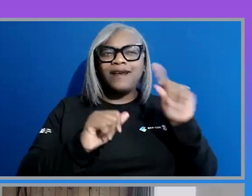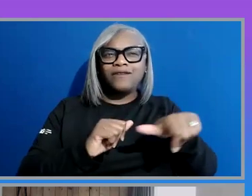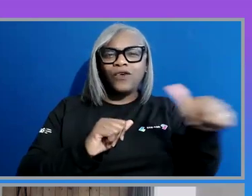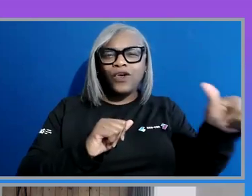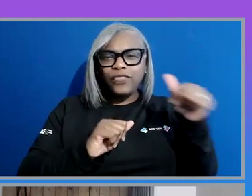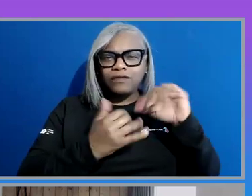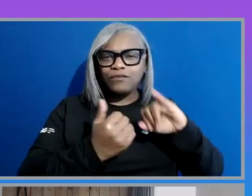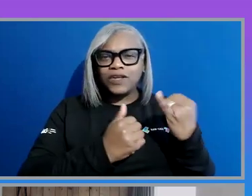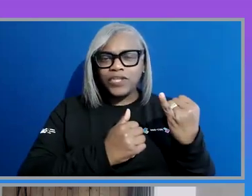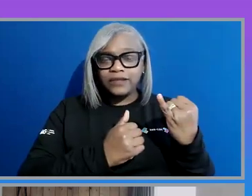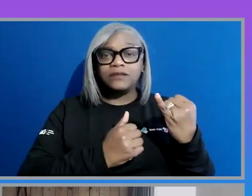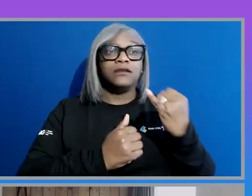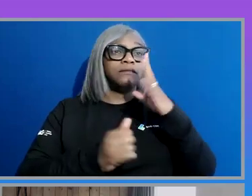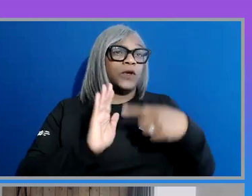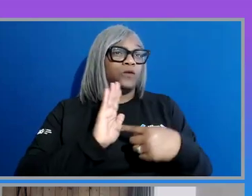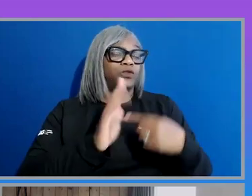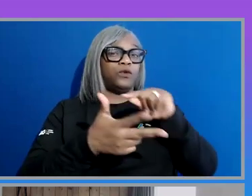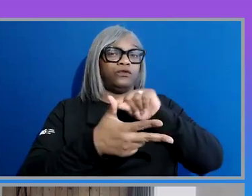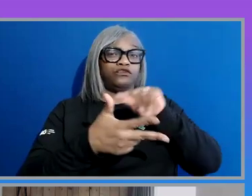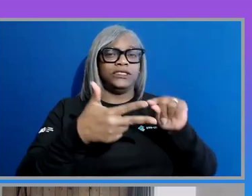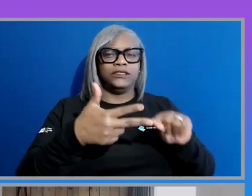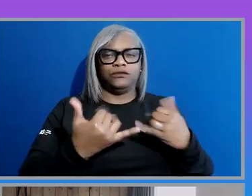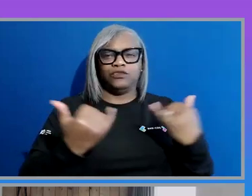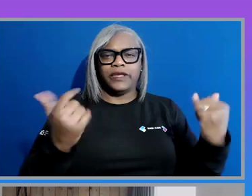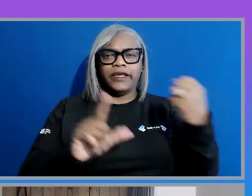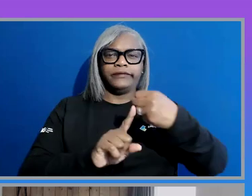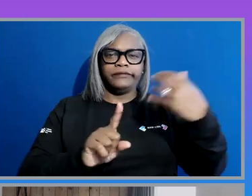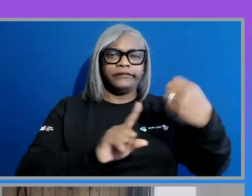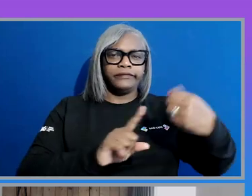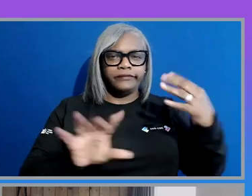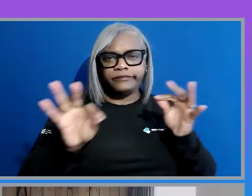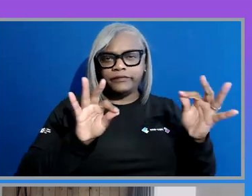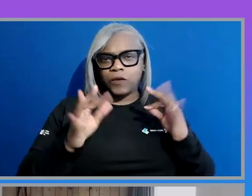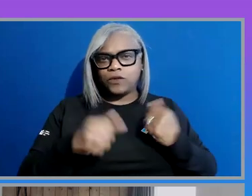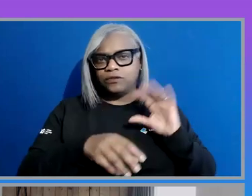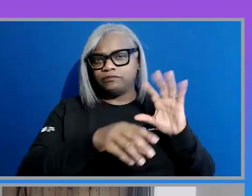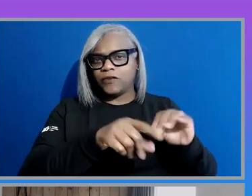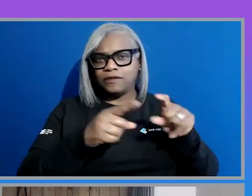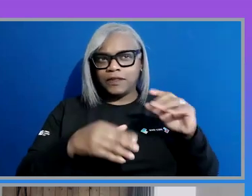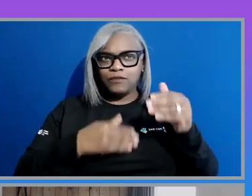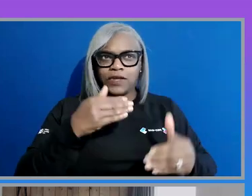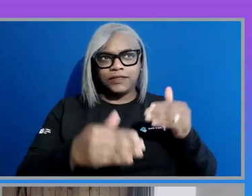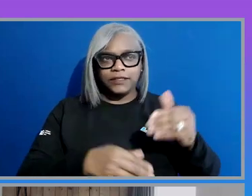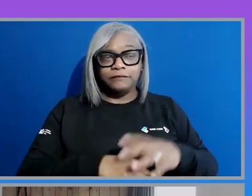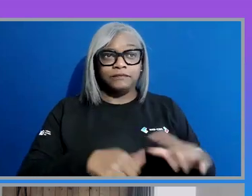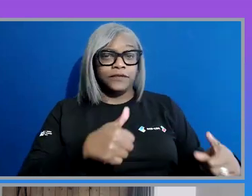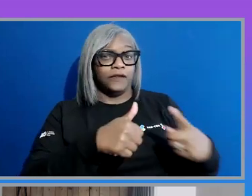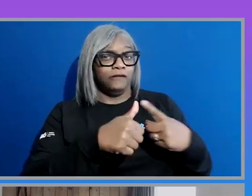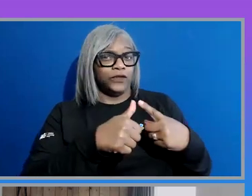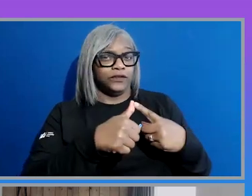gonna highlight 3 of them today because I like to invite people to participate. The first